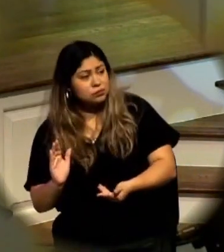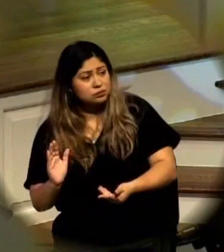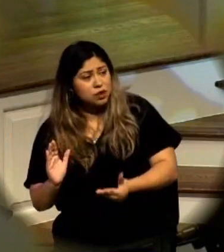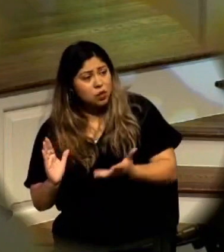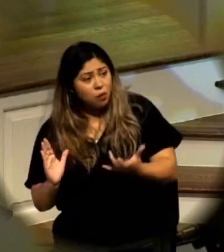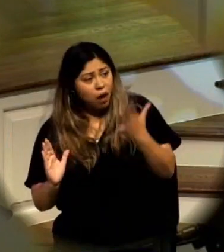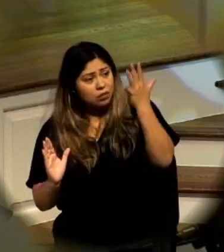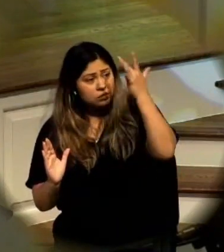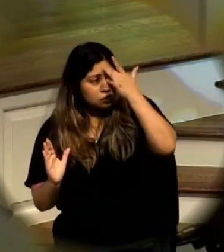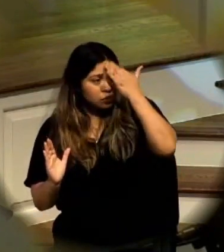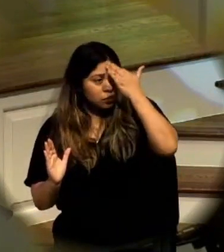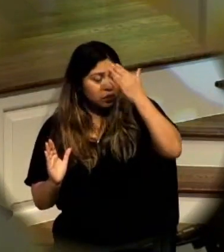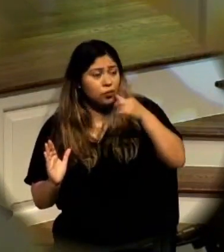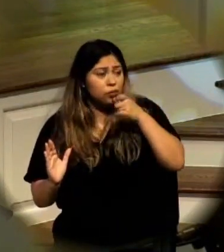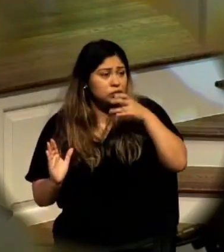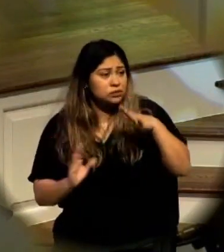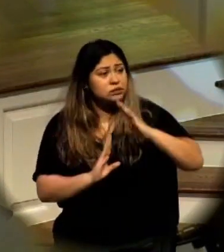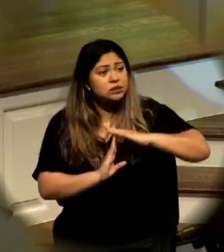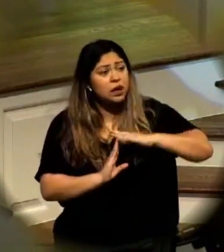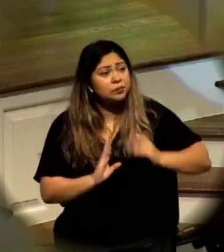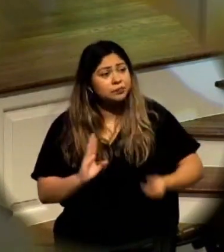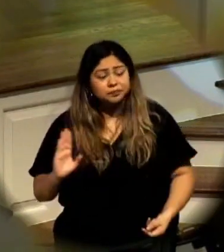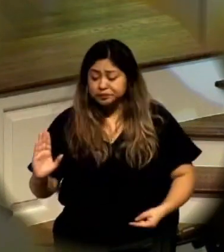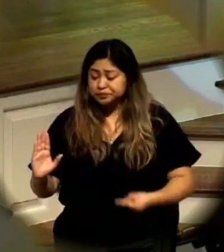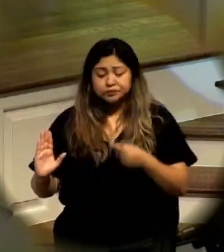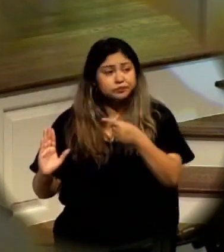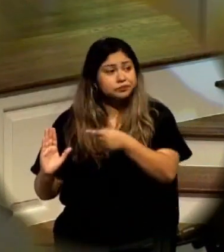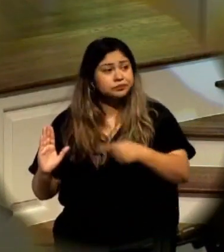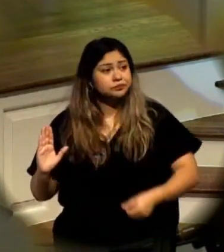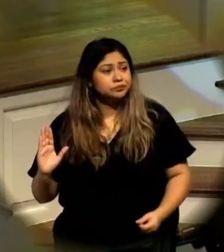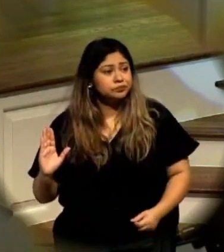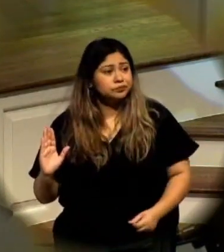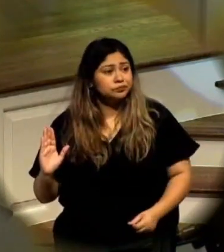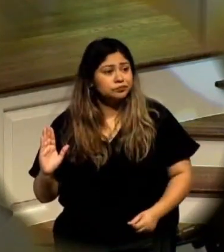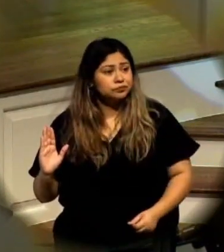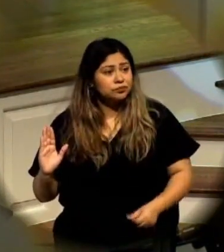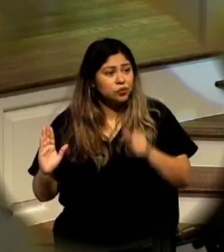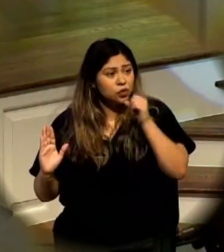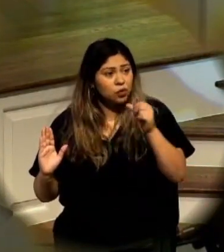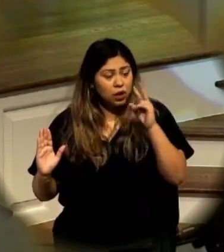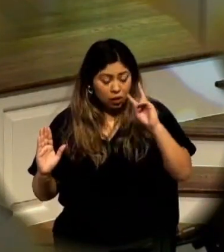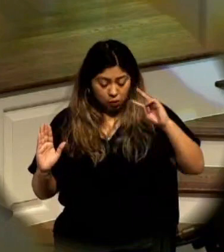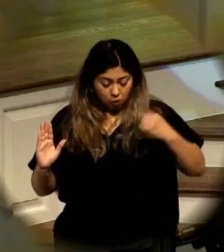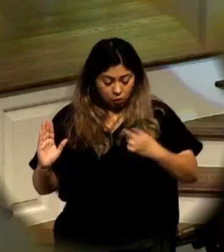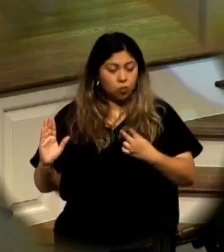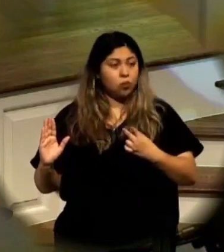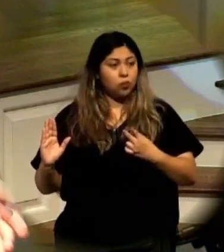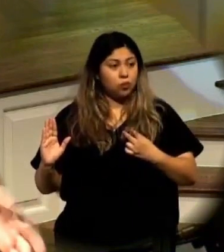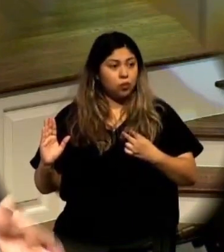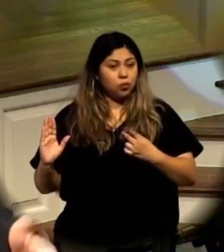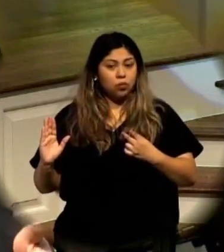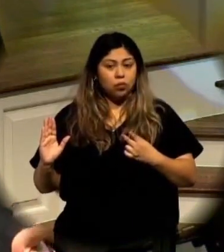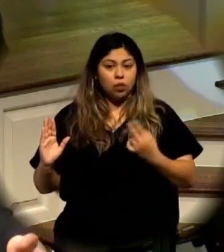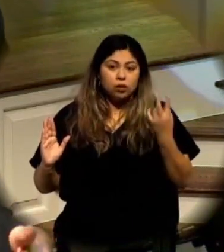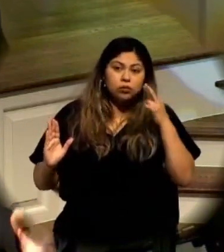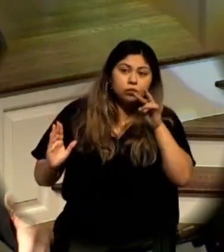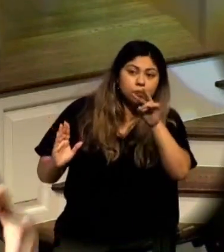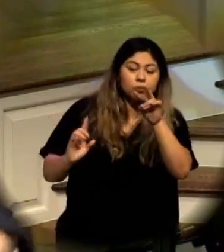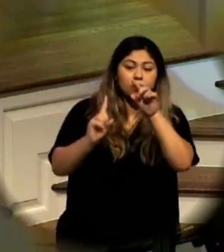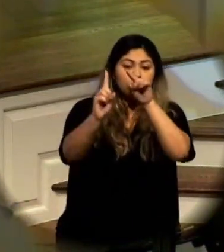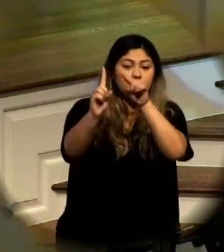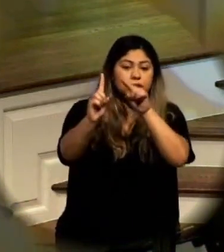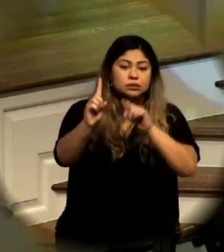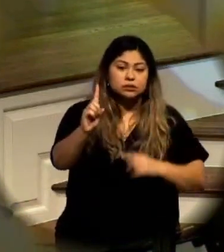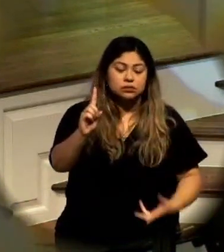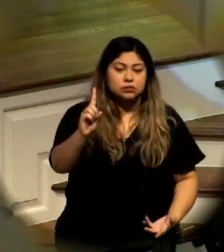in the kingdom of God? You need to look in the other direction. Not in the one who is excelling in all things, but